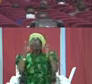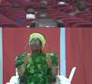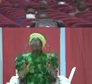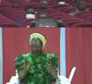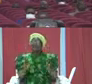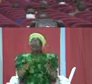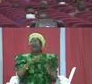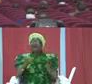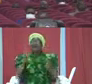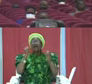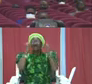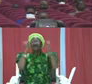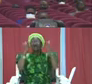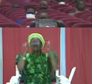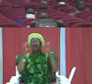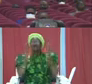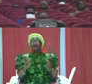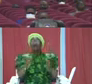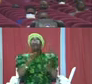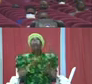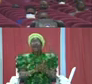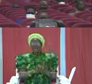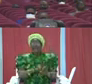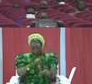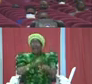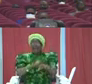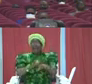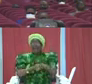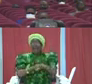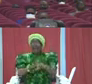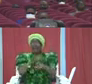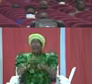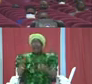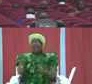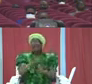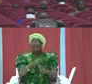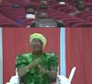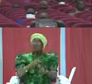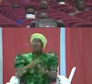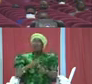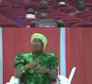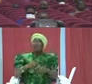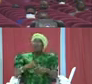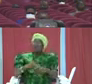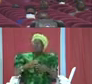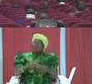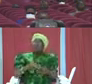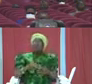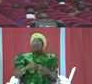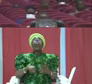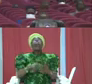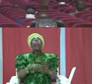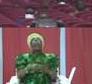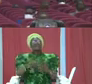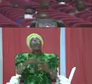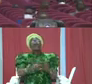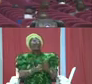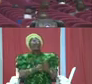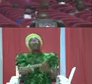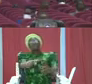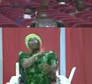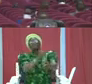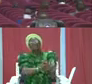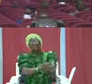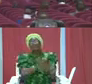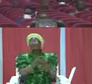That stage where you breathe in deeply and this new strength begins to surge forward,